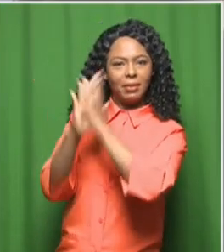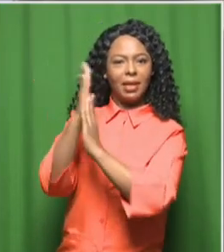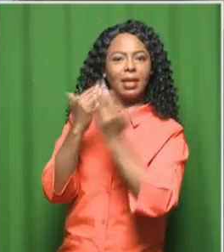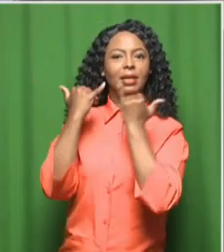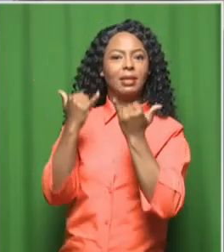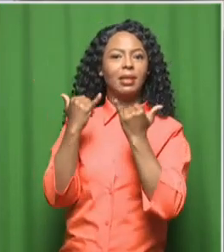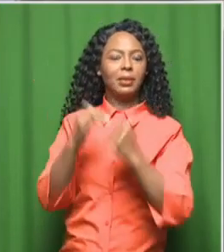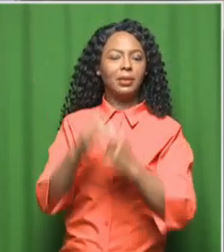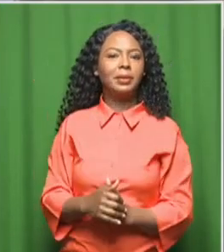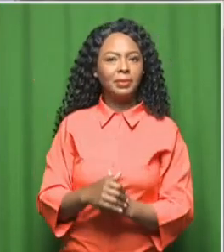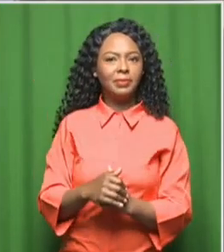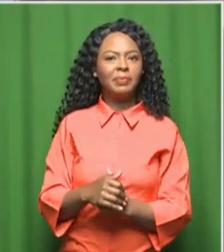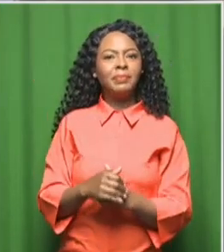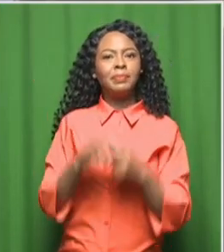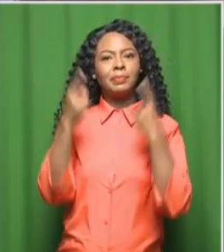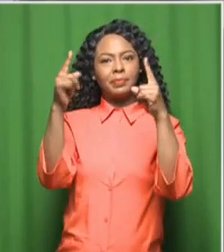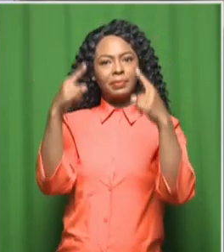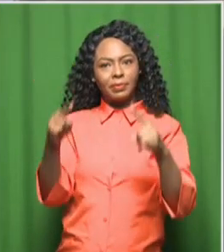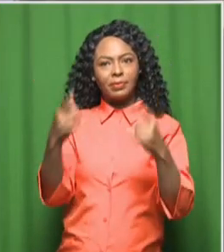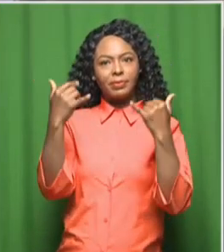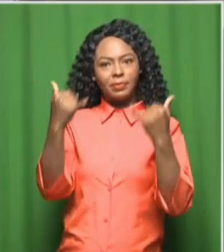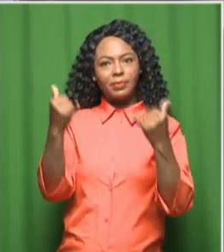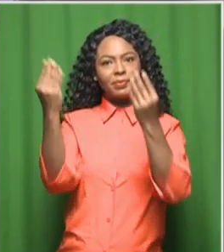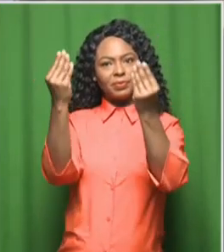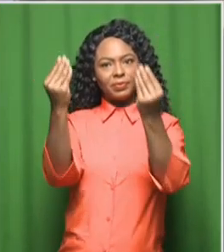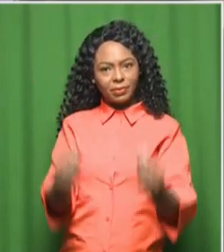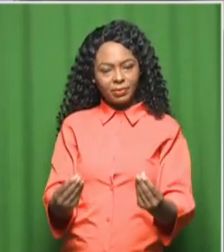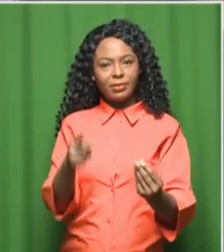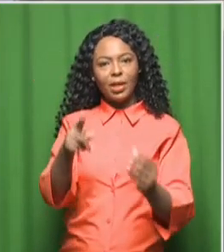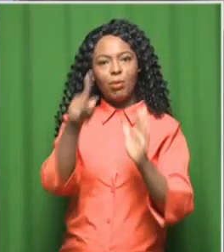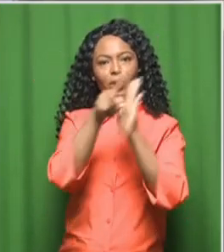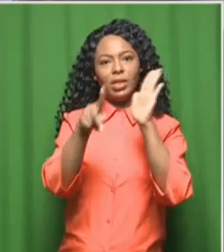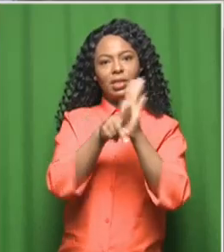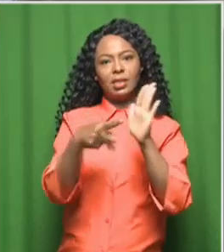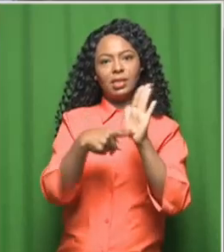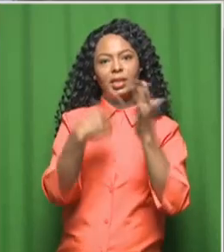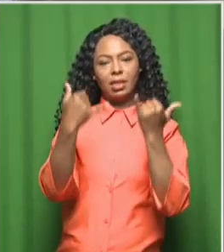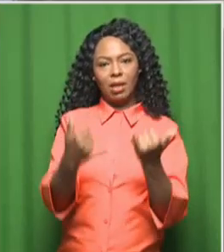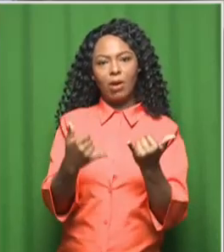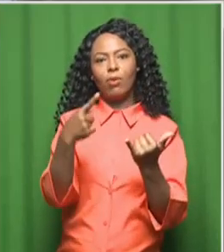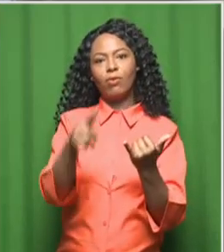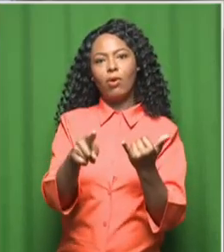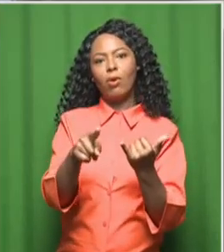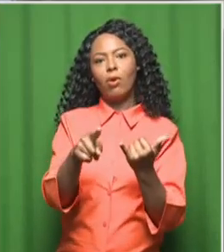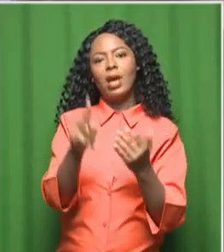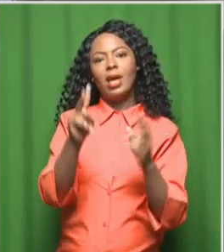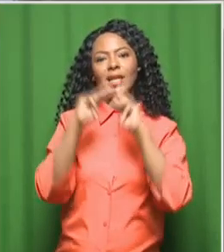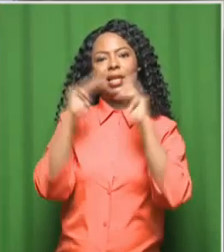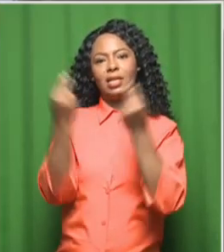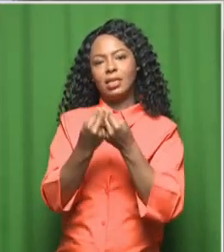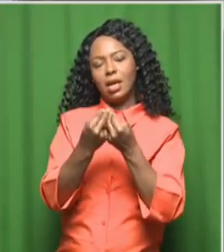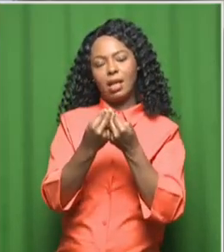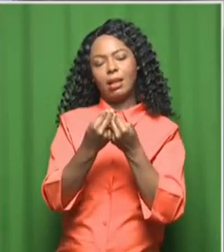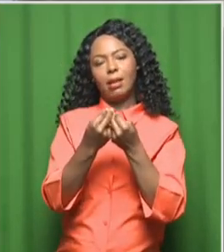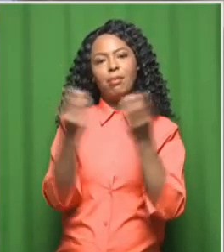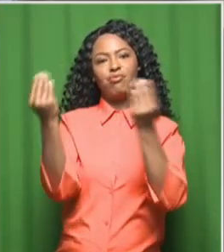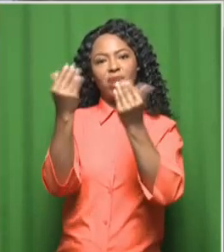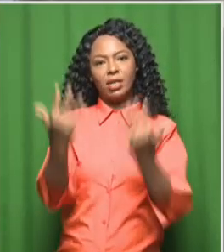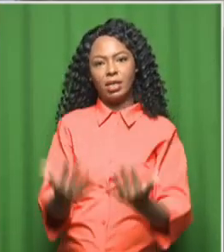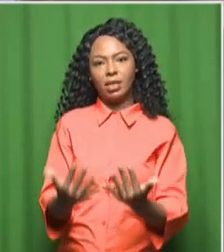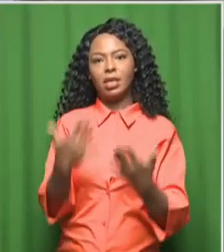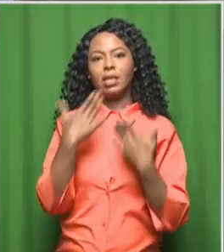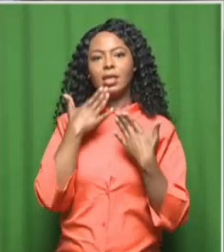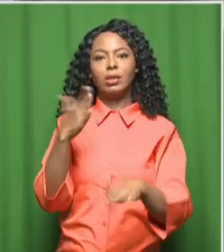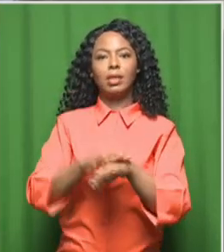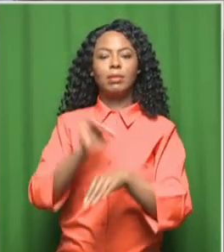significance of counter-cyclical fiscal policy in the context of the national budget. Patrick, thanks so much for your time. Welcome to